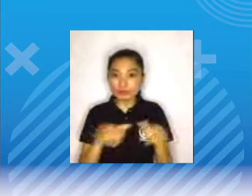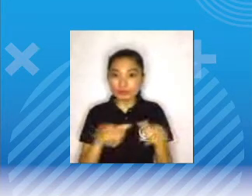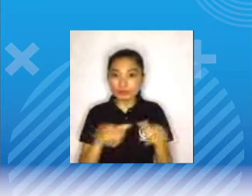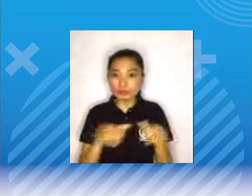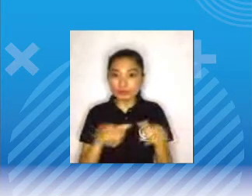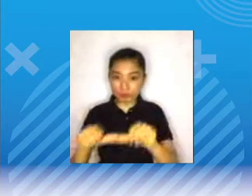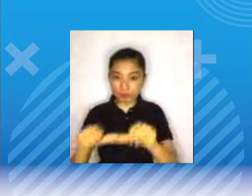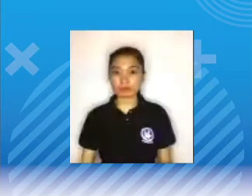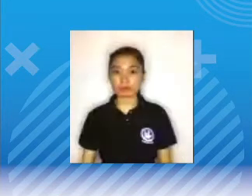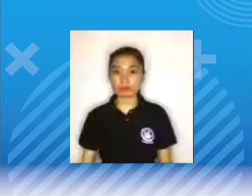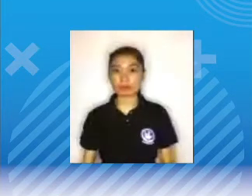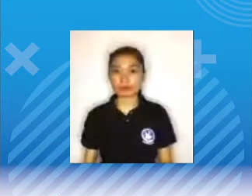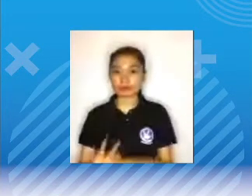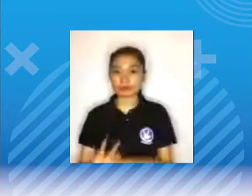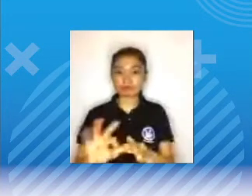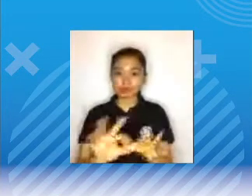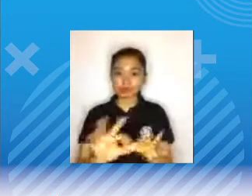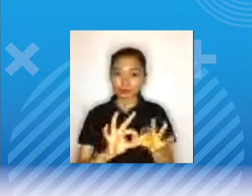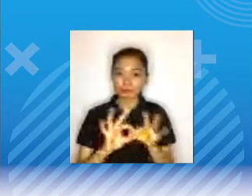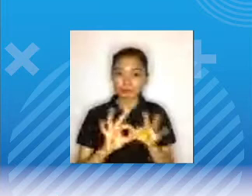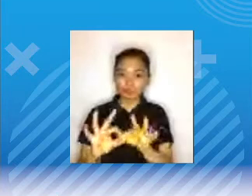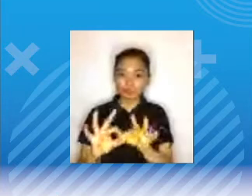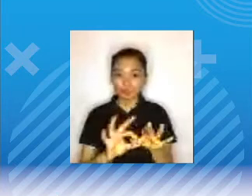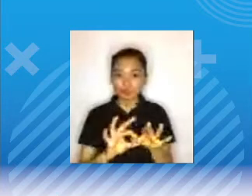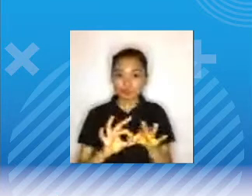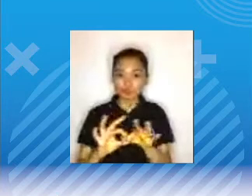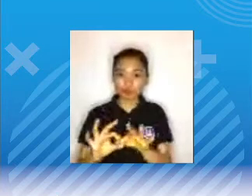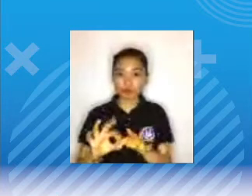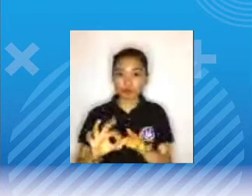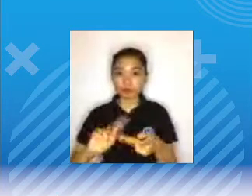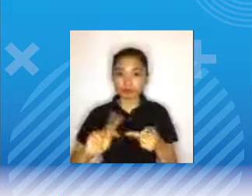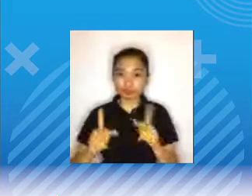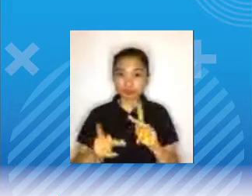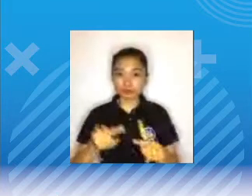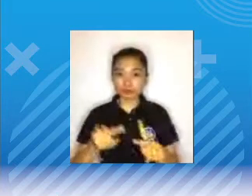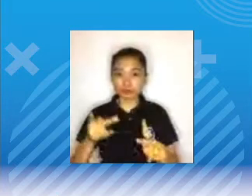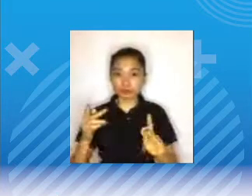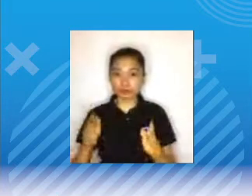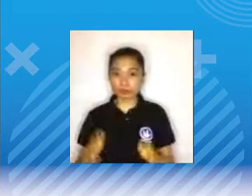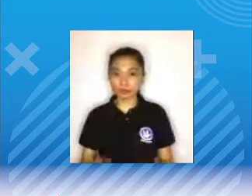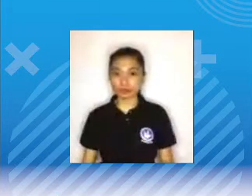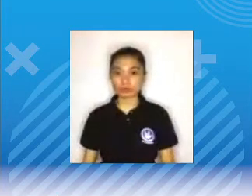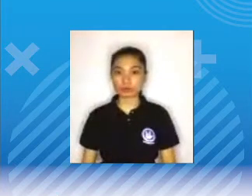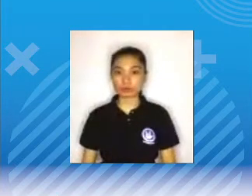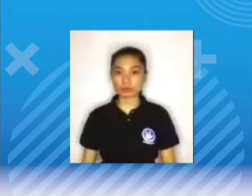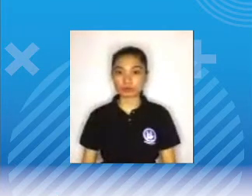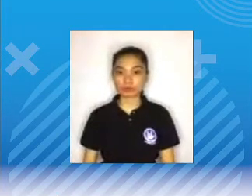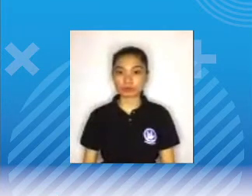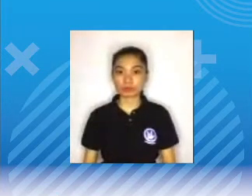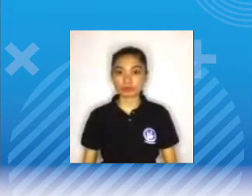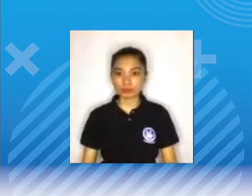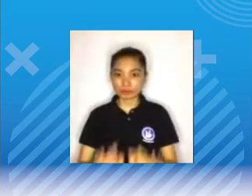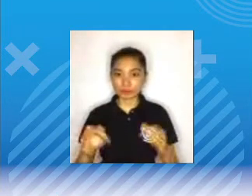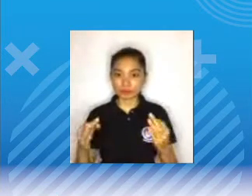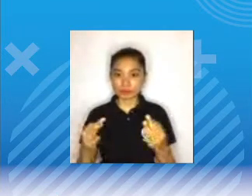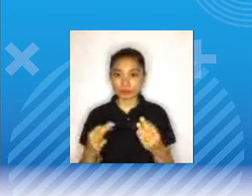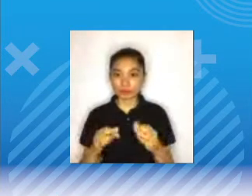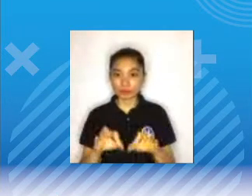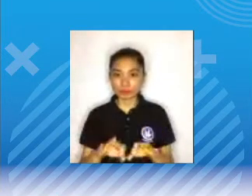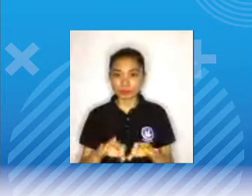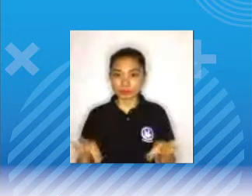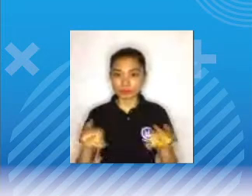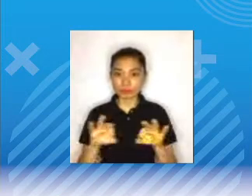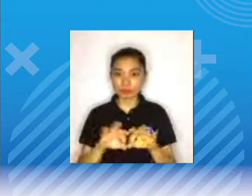with stakeholders for support and collaboration. So thank you and welcome to